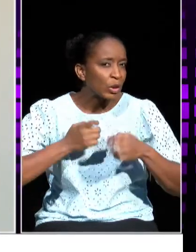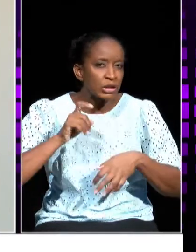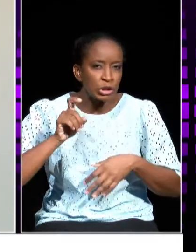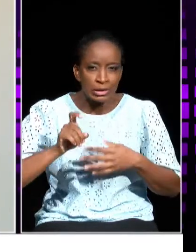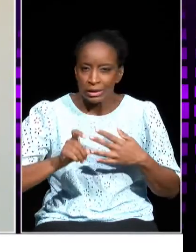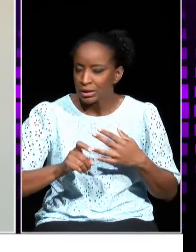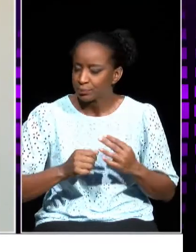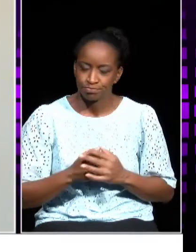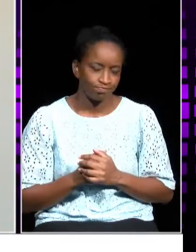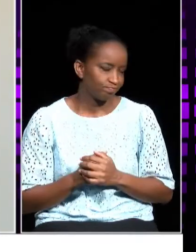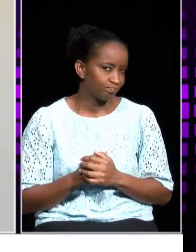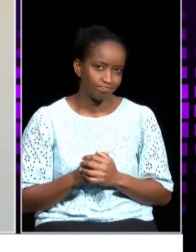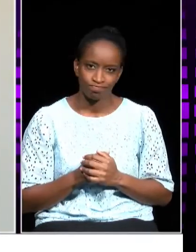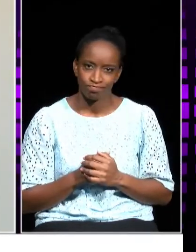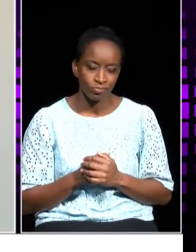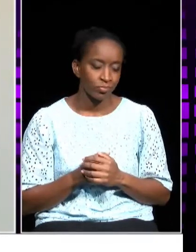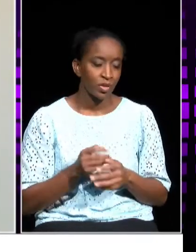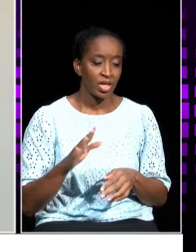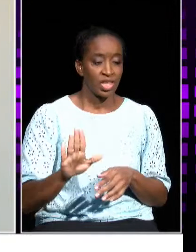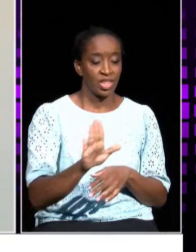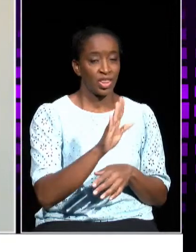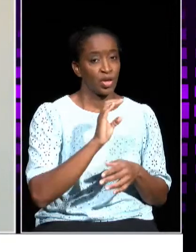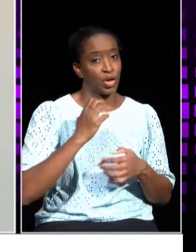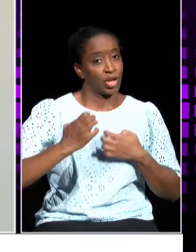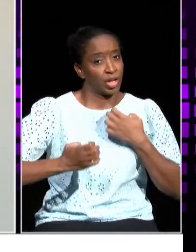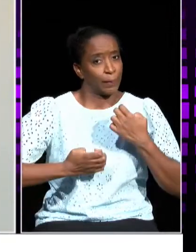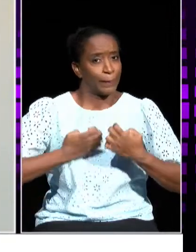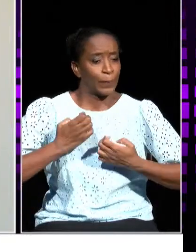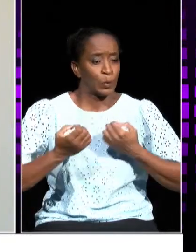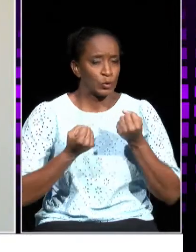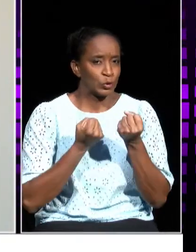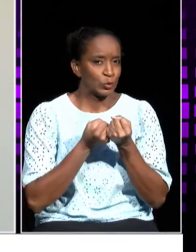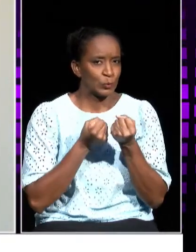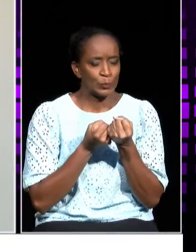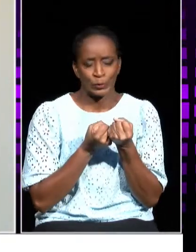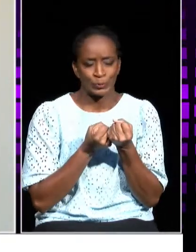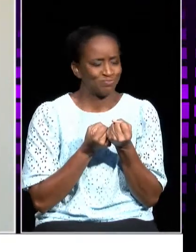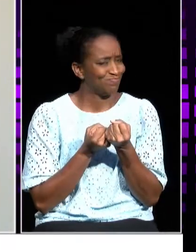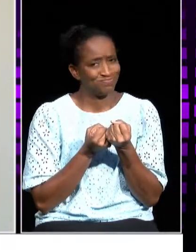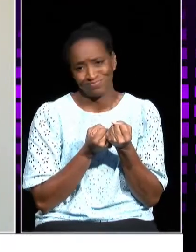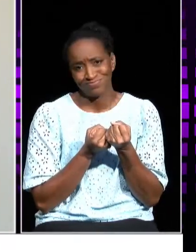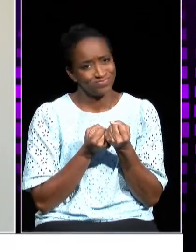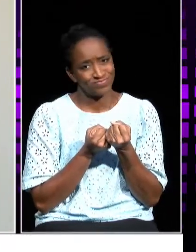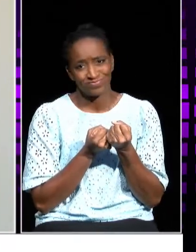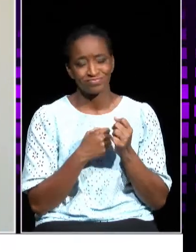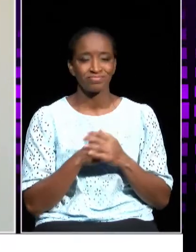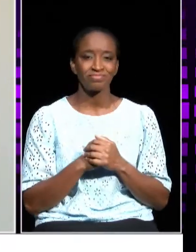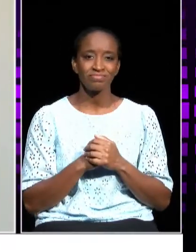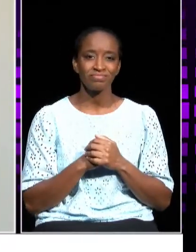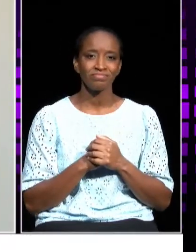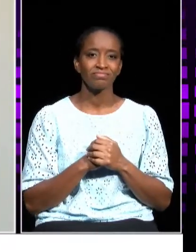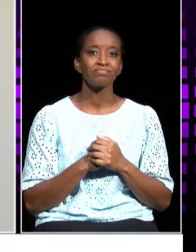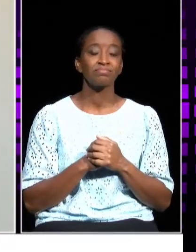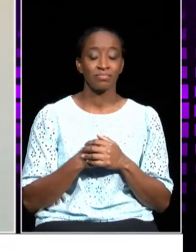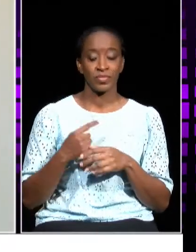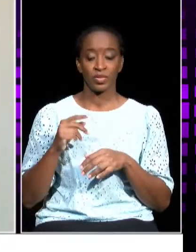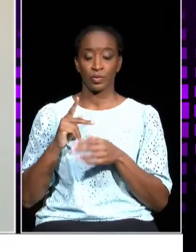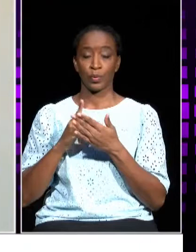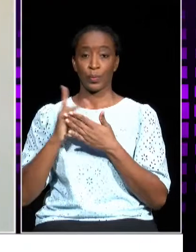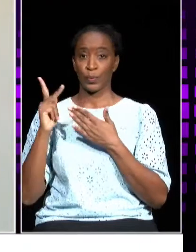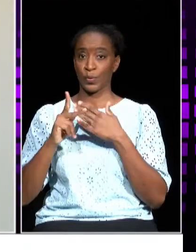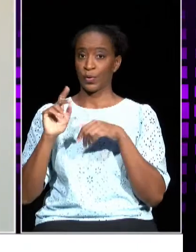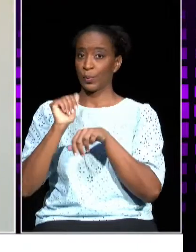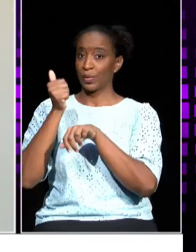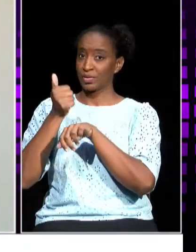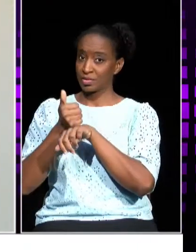support. So the psychological first aid, we actually use that to help the young people to prepare